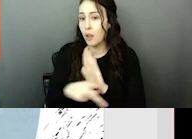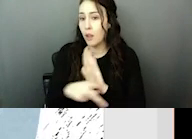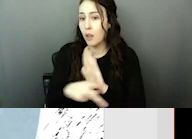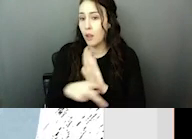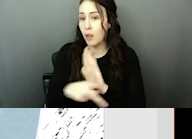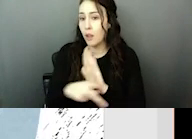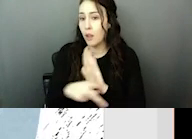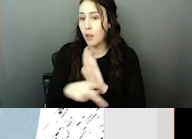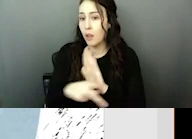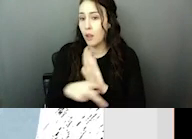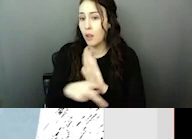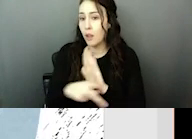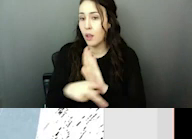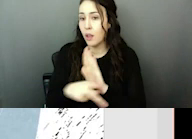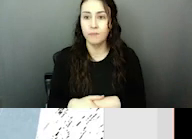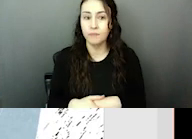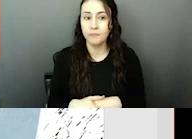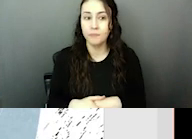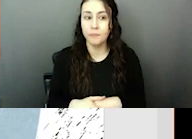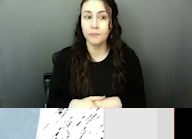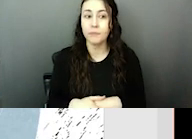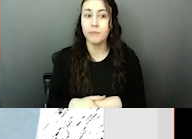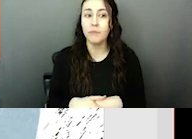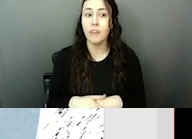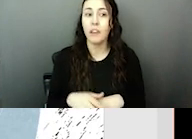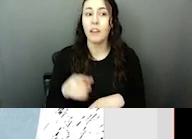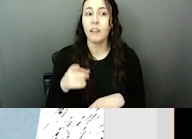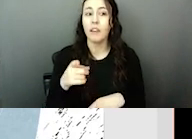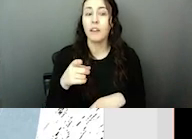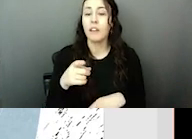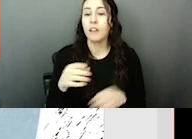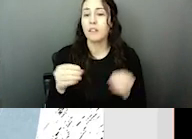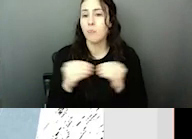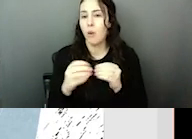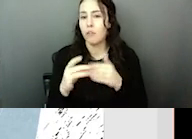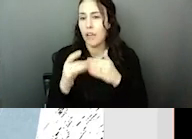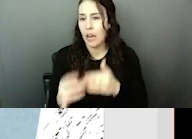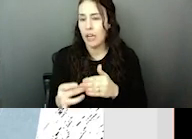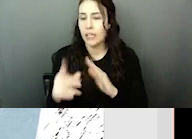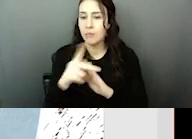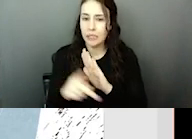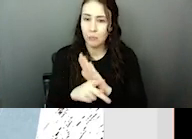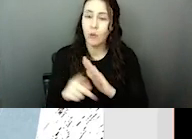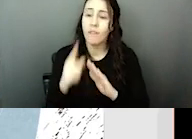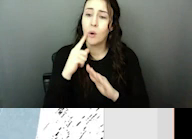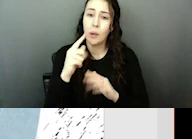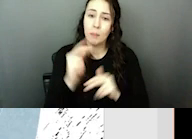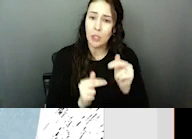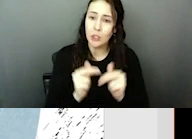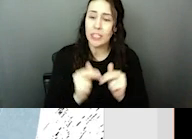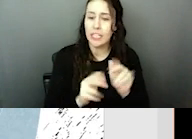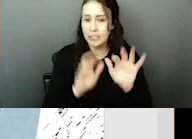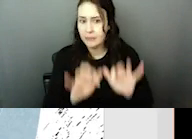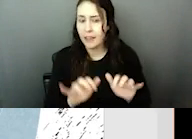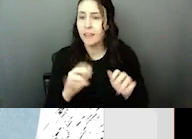And then for the whole process of drafting and building the draft, everybody that